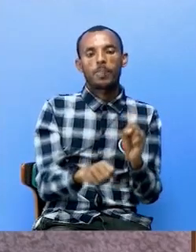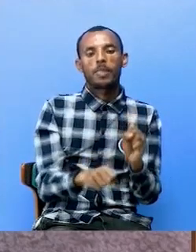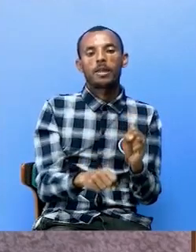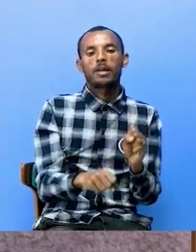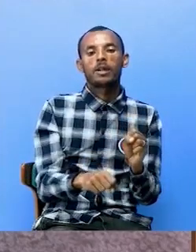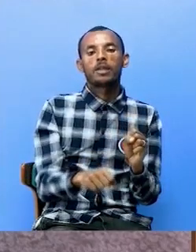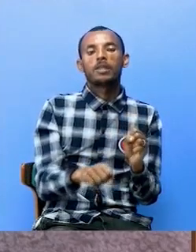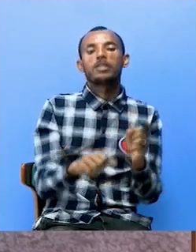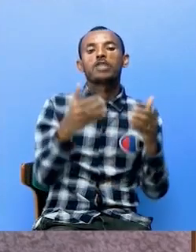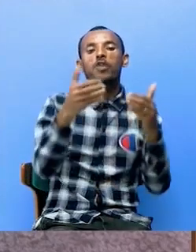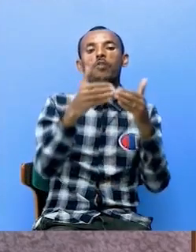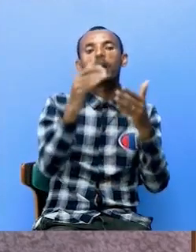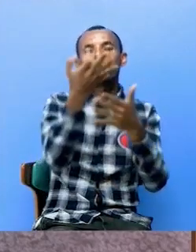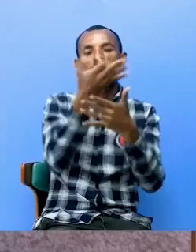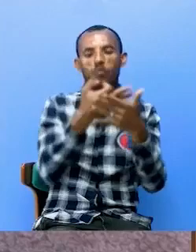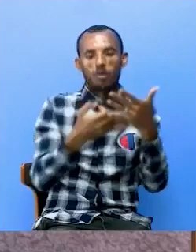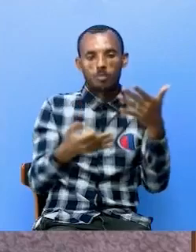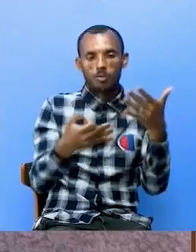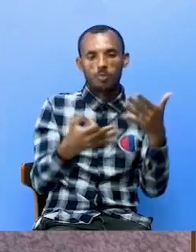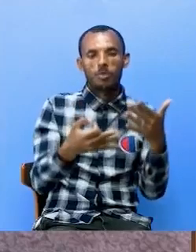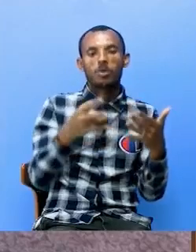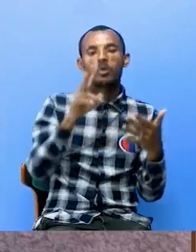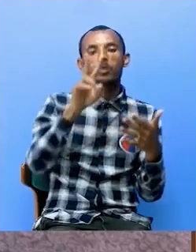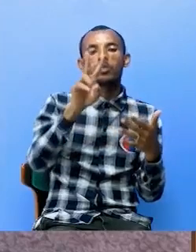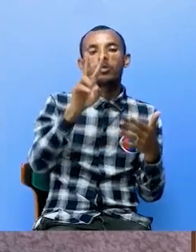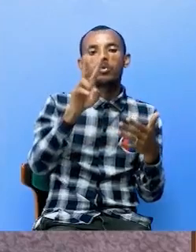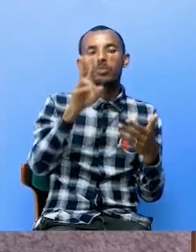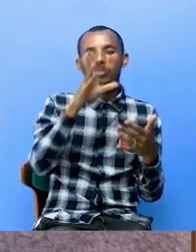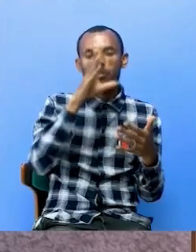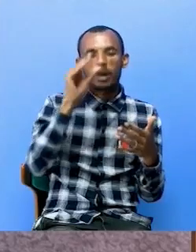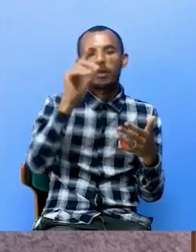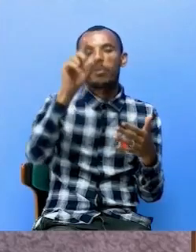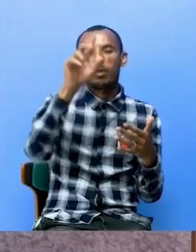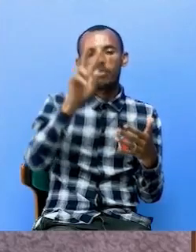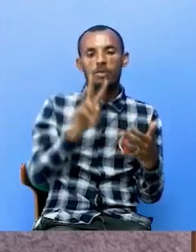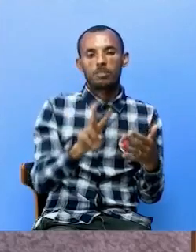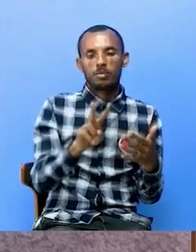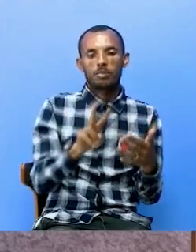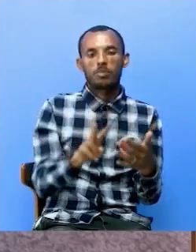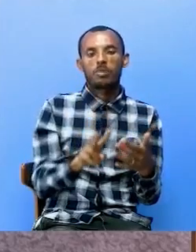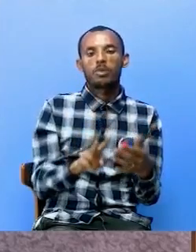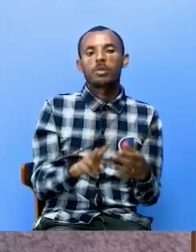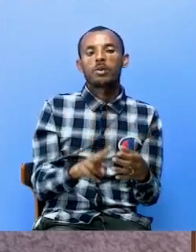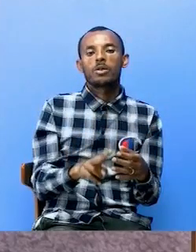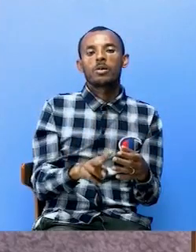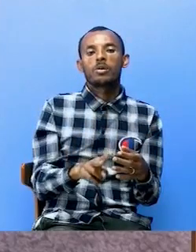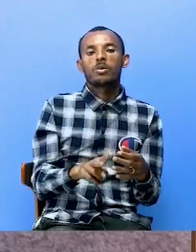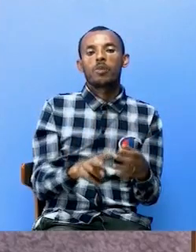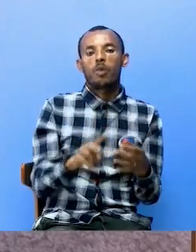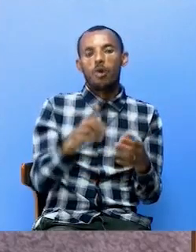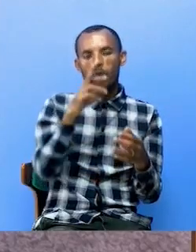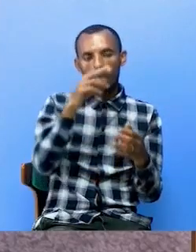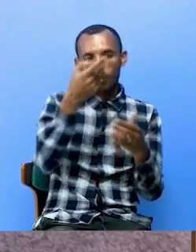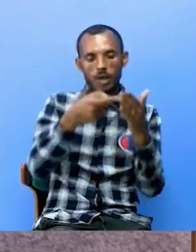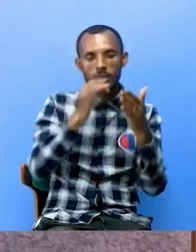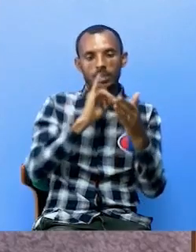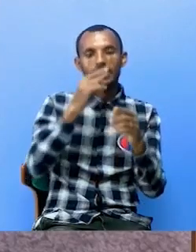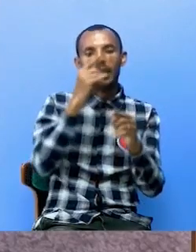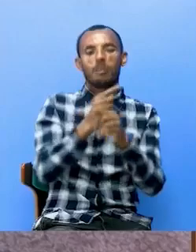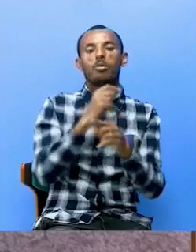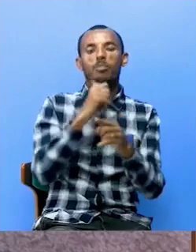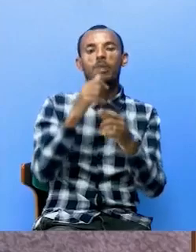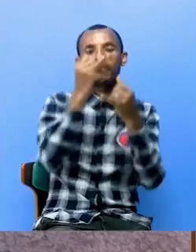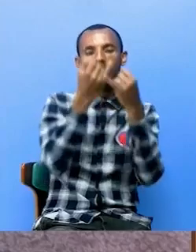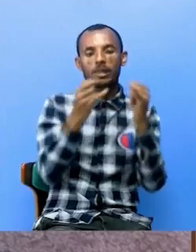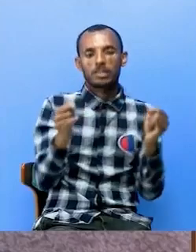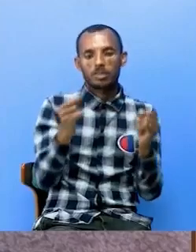the equivalent form of 2 and half? Or what is the improper